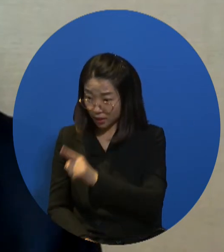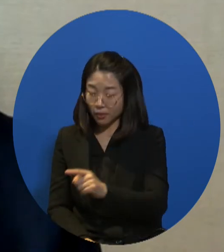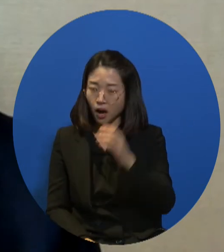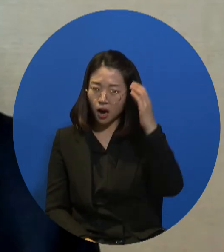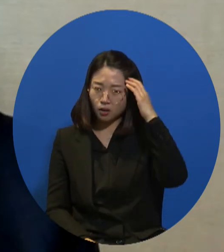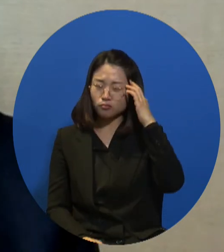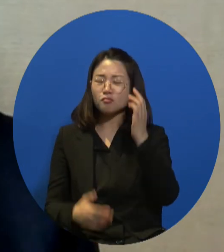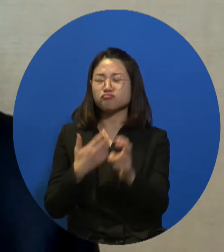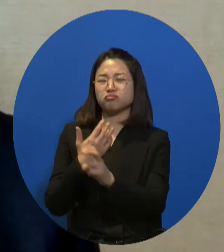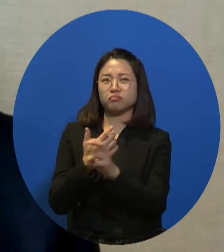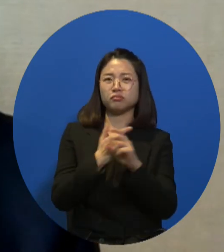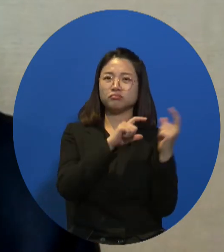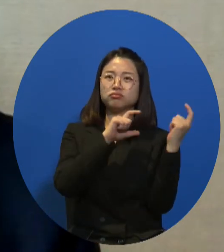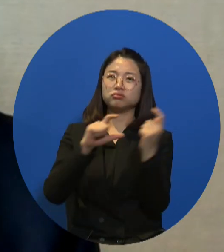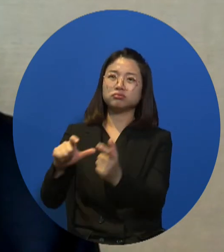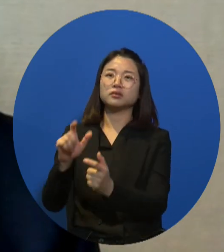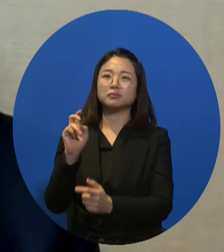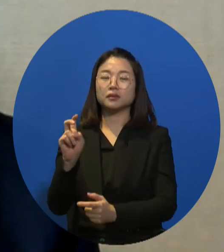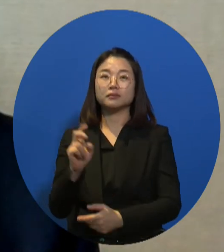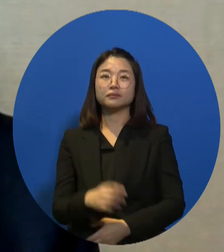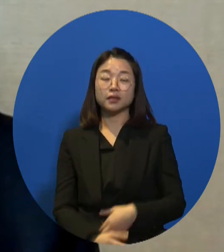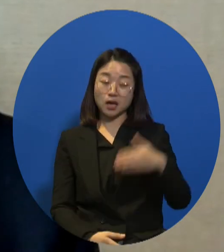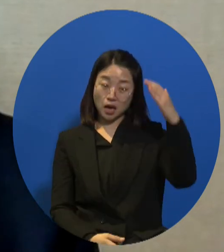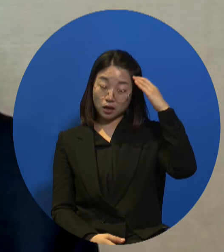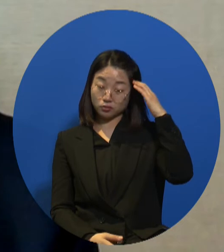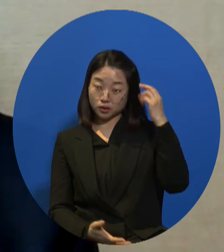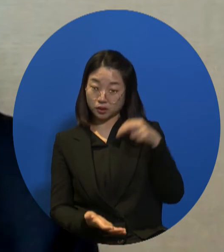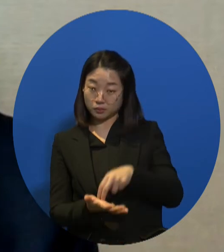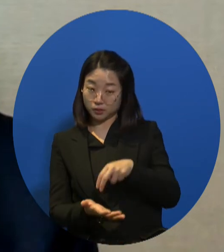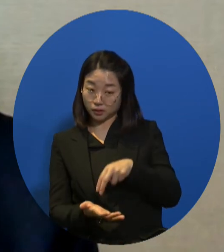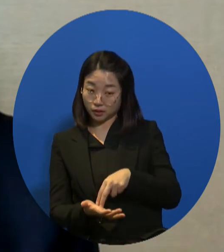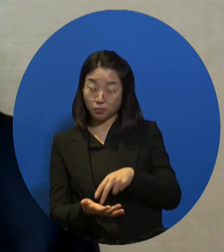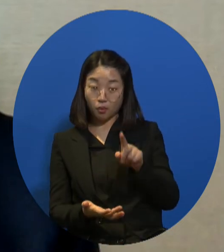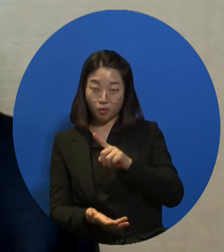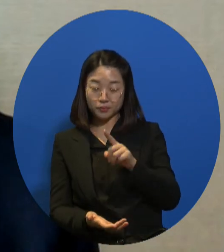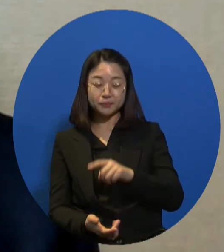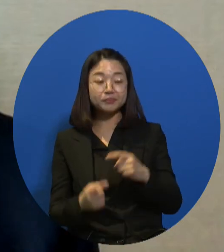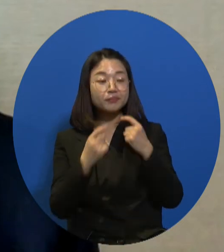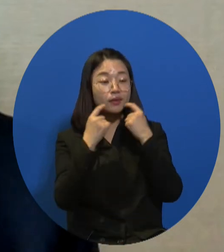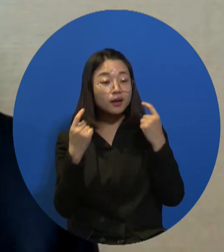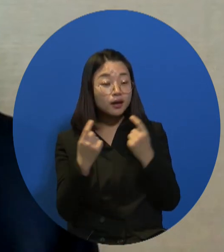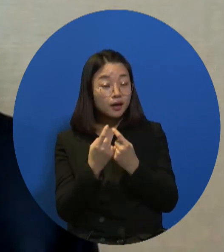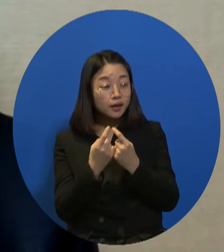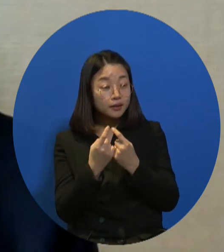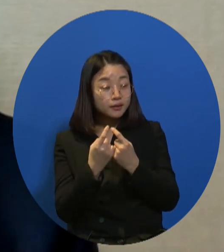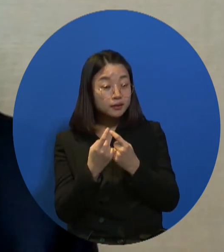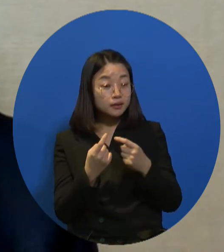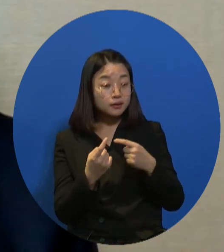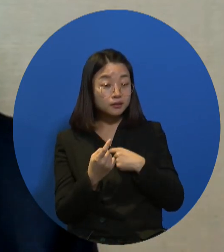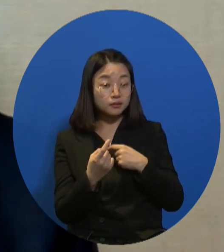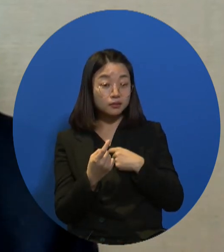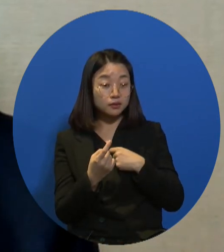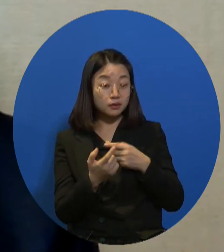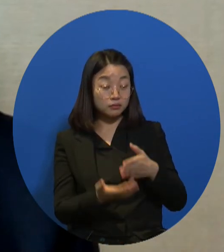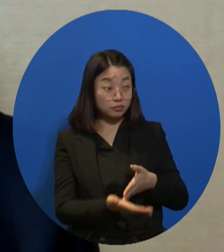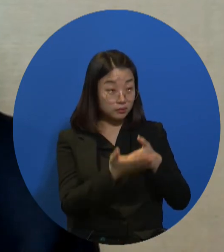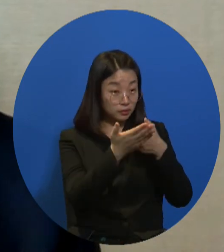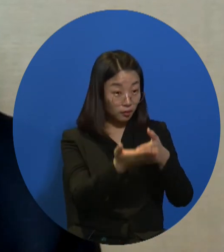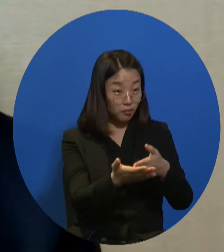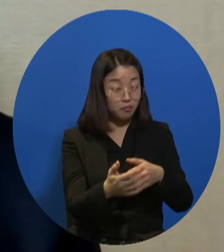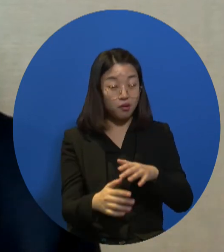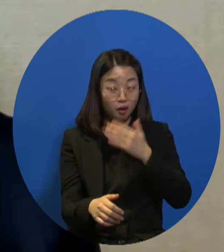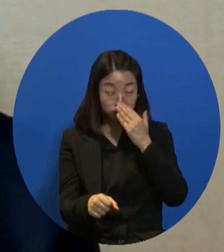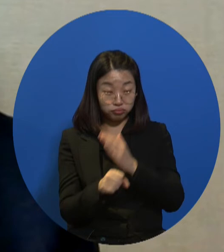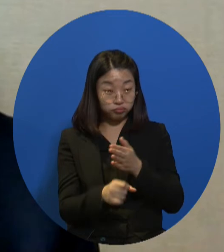a violation of international convention. And in Korea, the optional protocol, if it